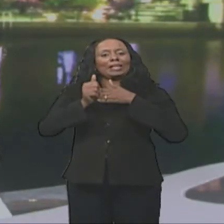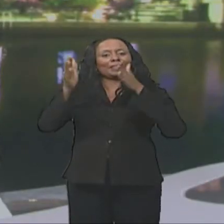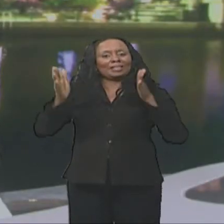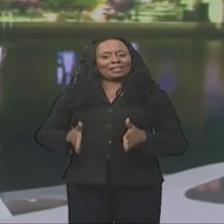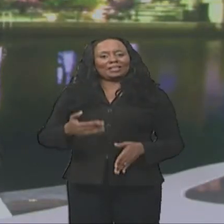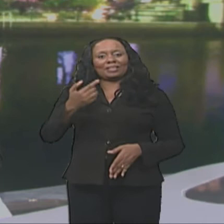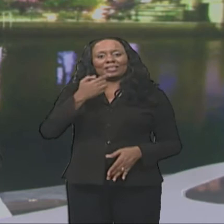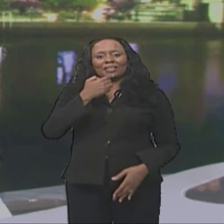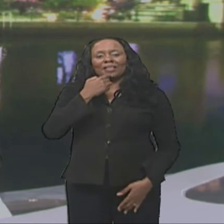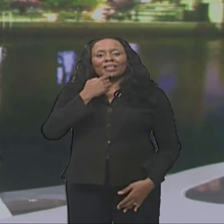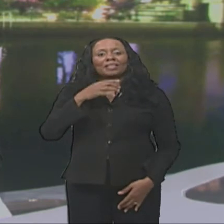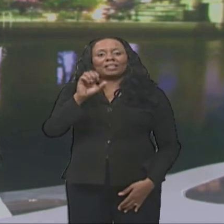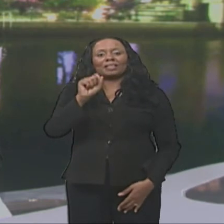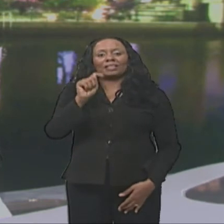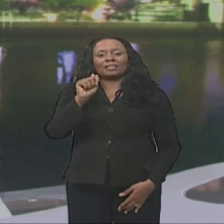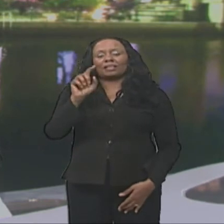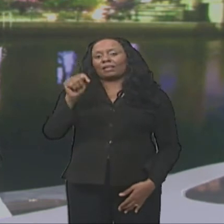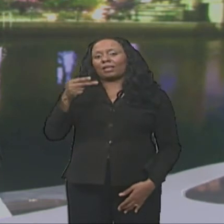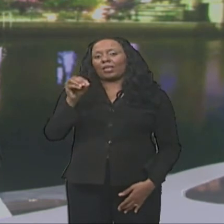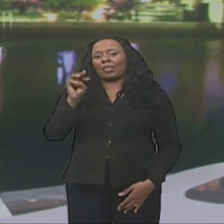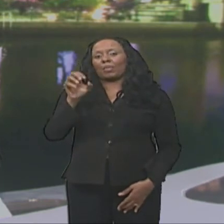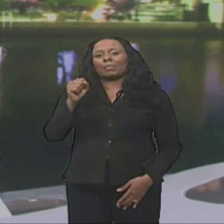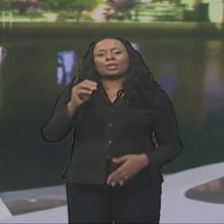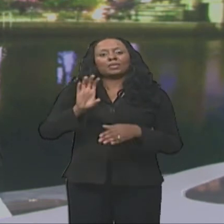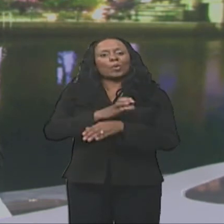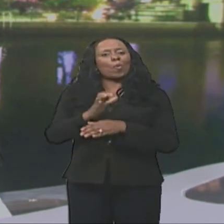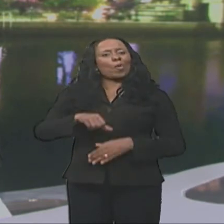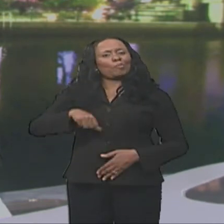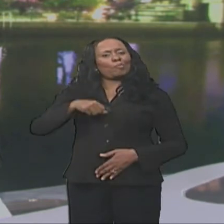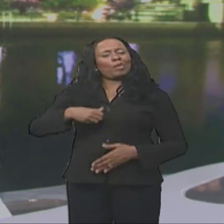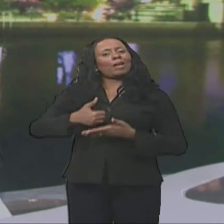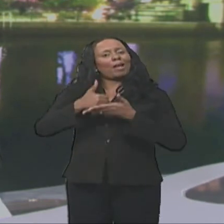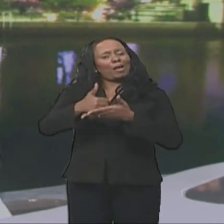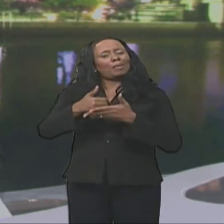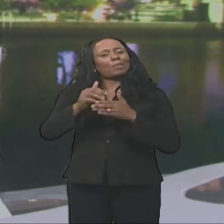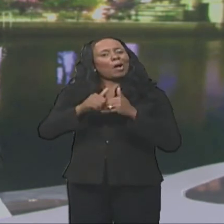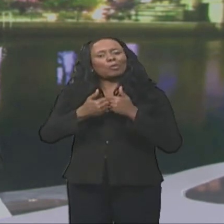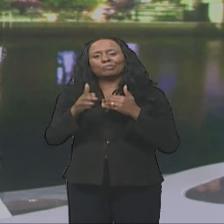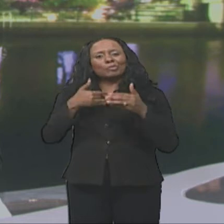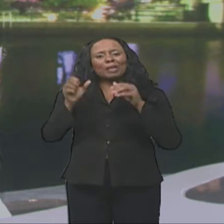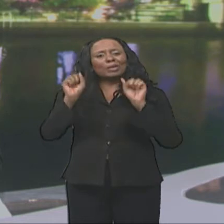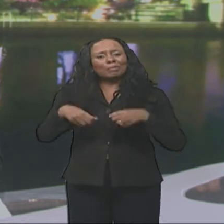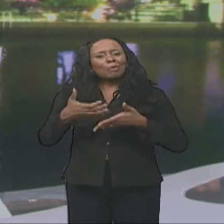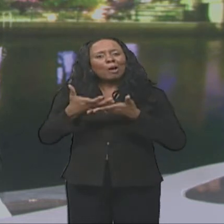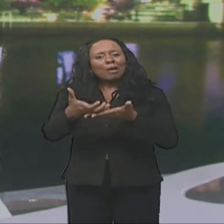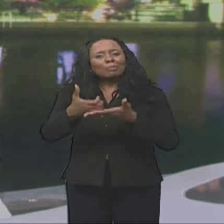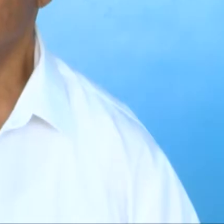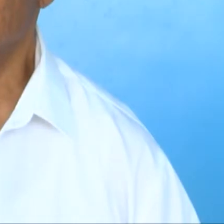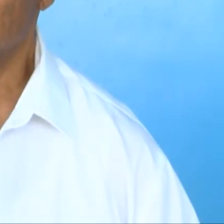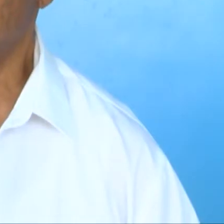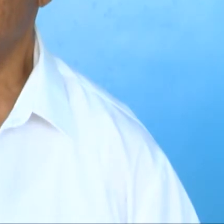Niles says the 38-year-old St. Thomas Community Choir prides itself in helping wherever it can.